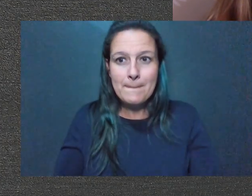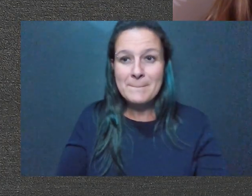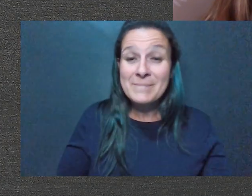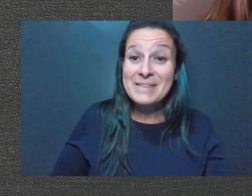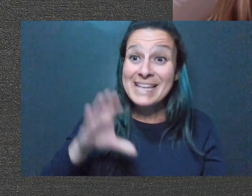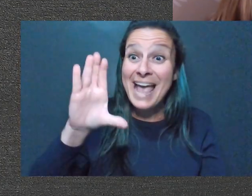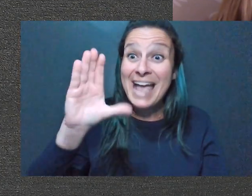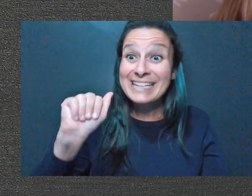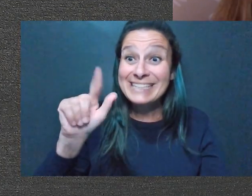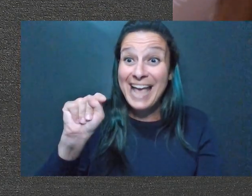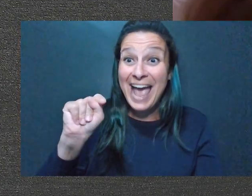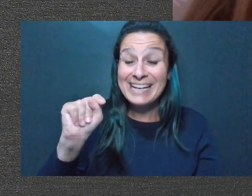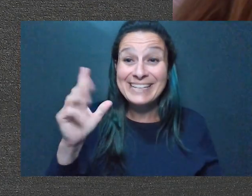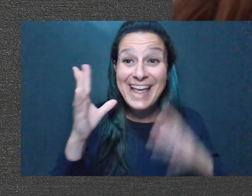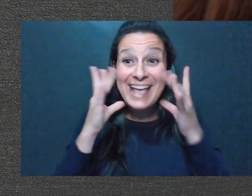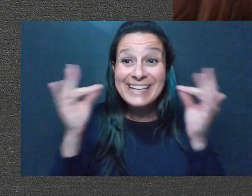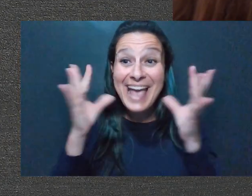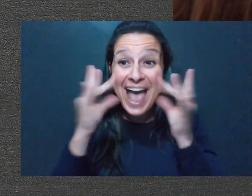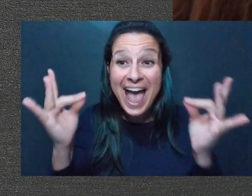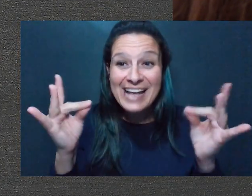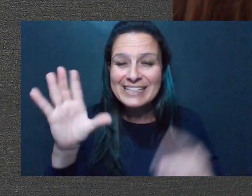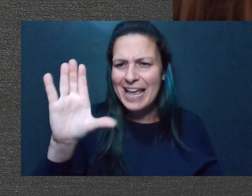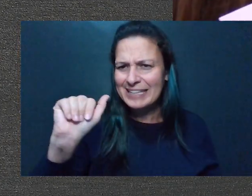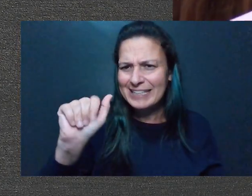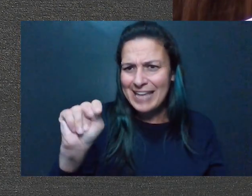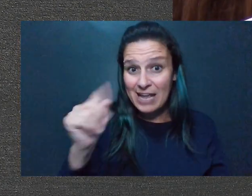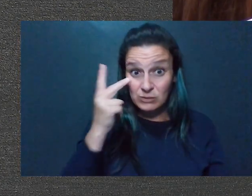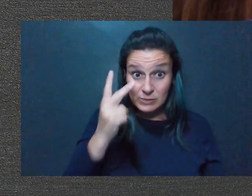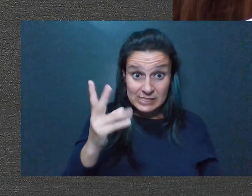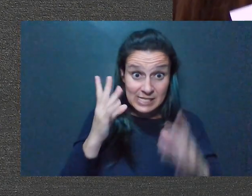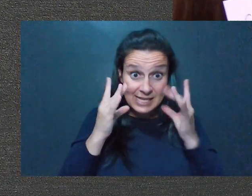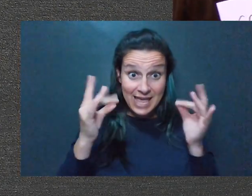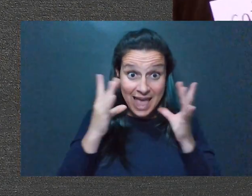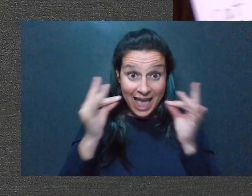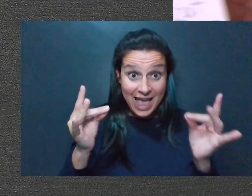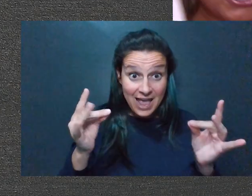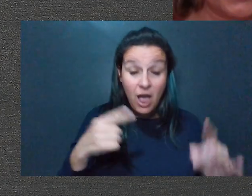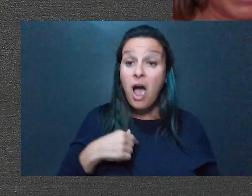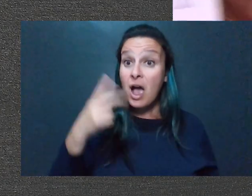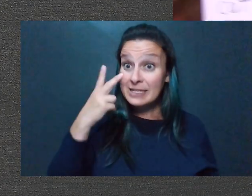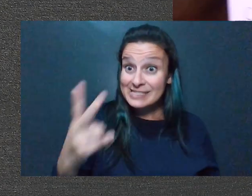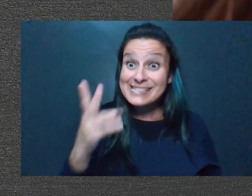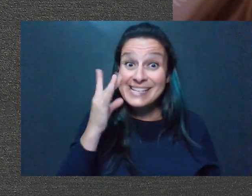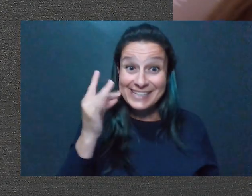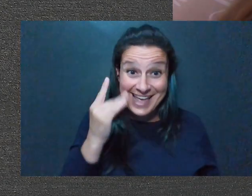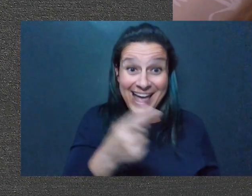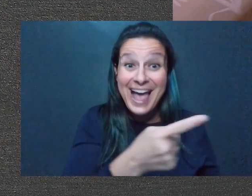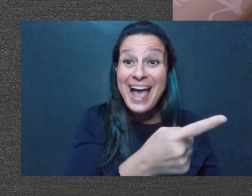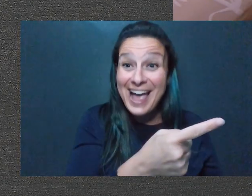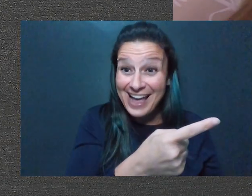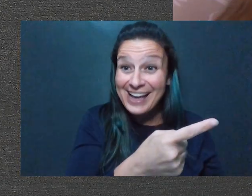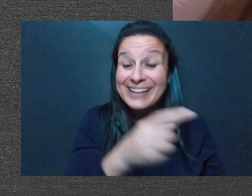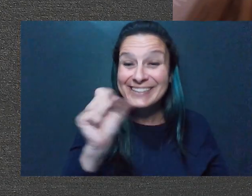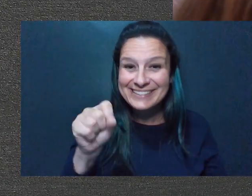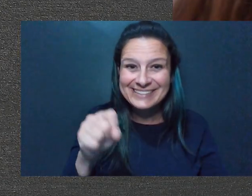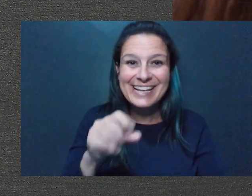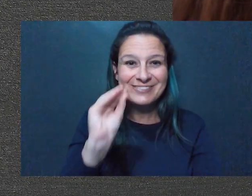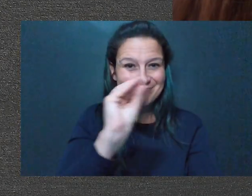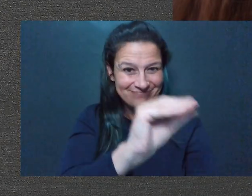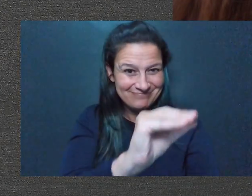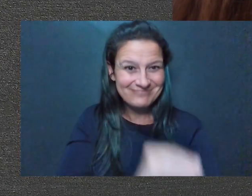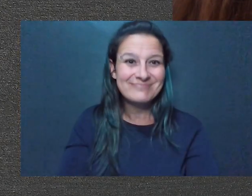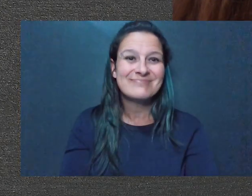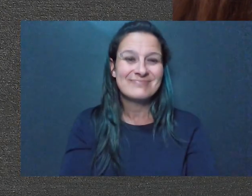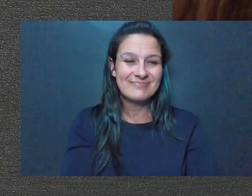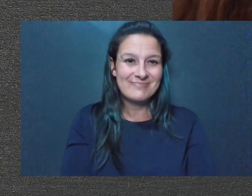cat. Cat. Do you see a cat? I do too, right here. So we'll cover that up with a piece